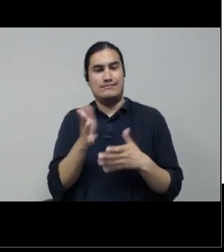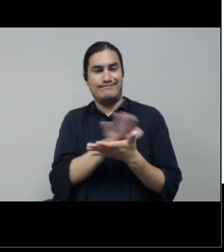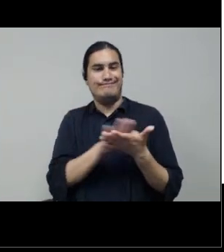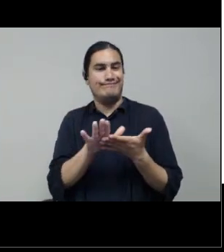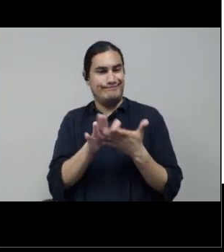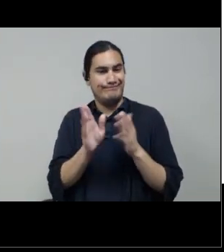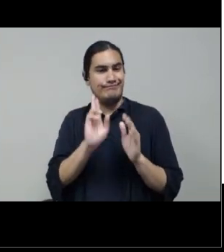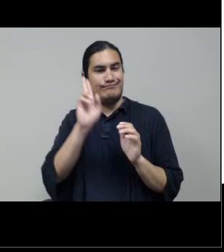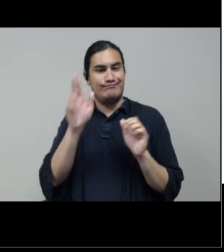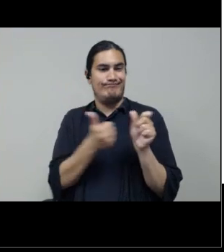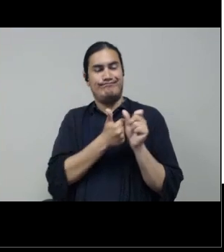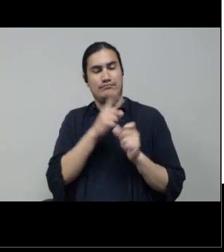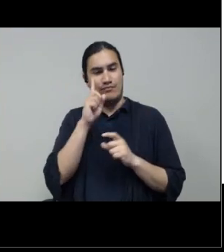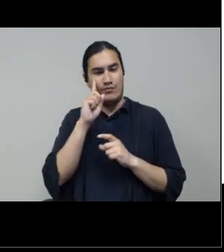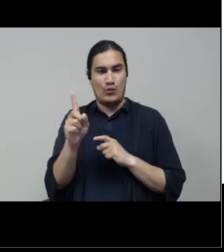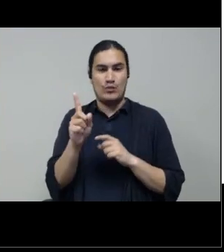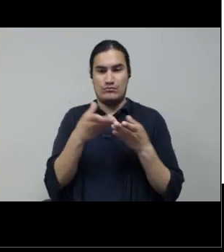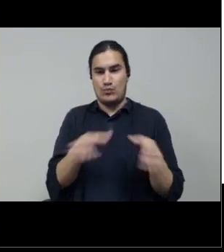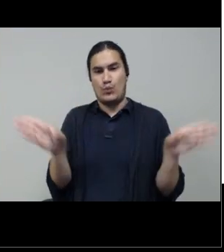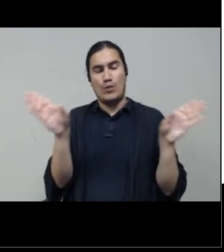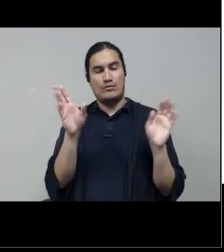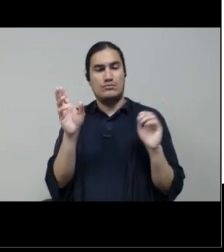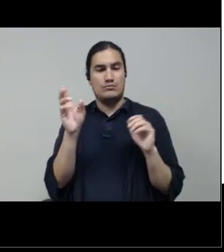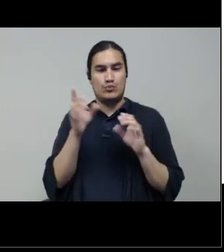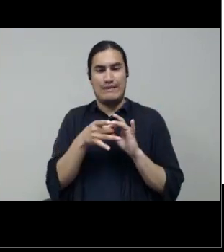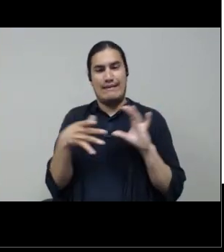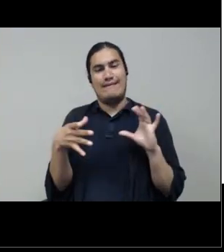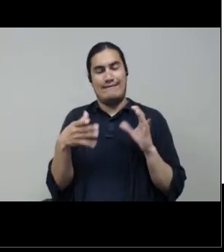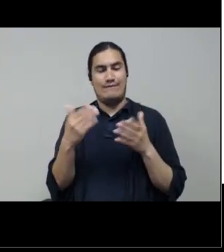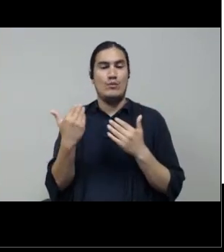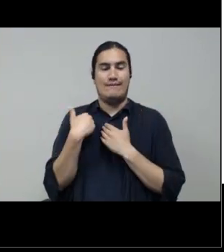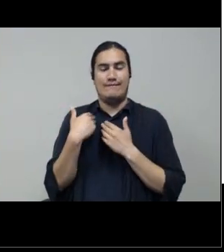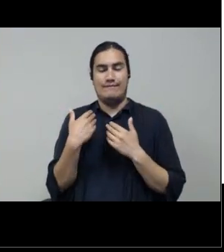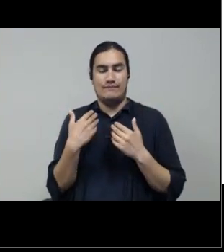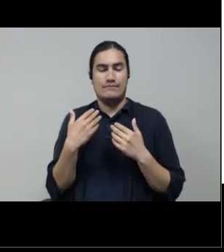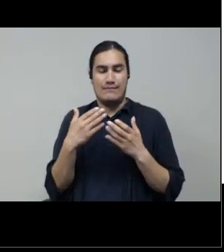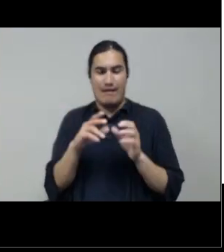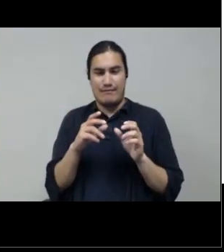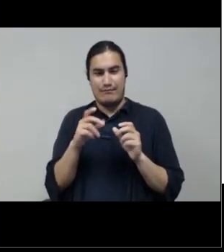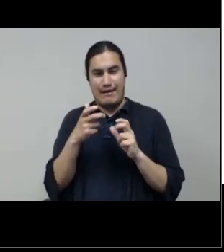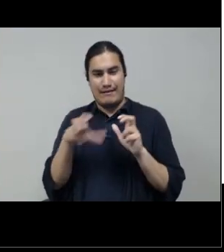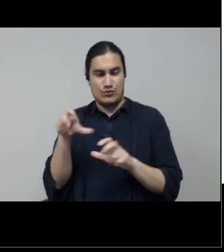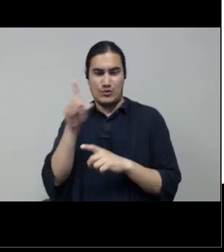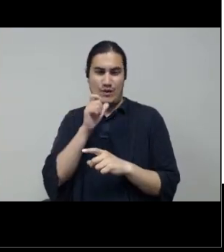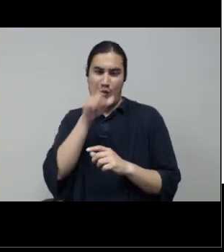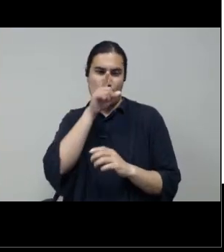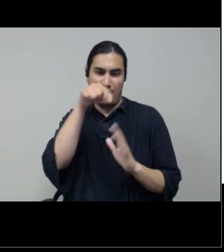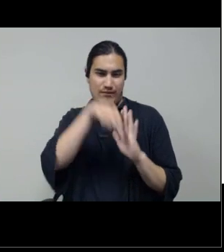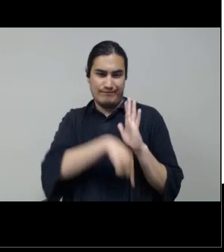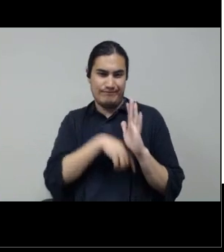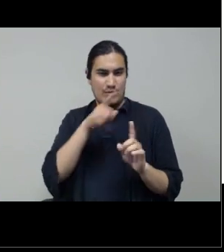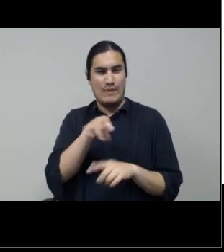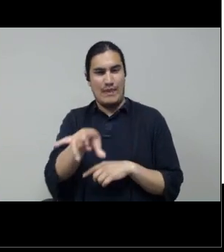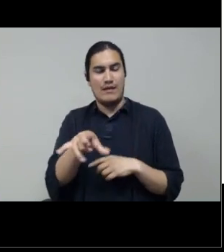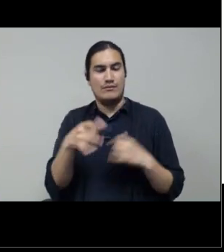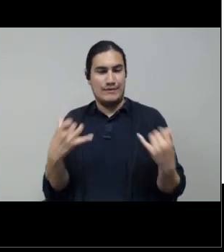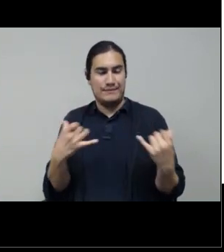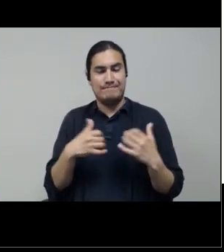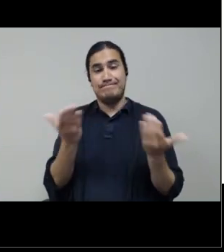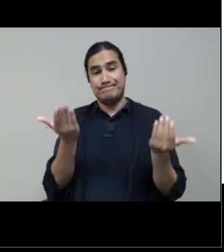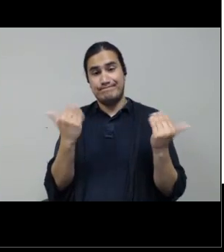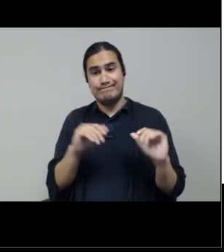broad transportation related relief package offered by the governor's package. So we won't go into any more details at this time. Next slide,